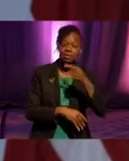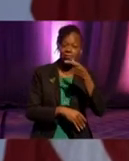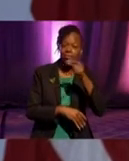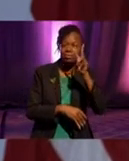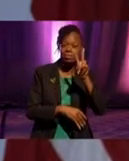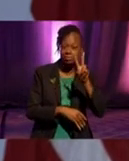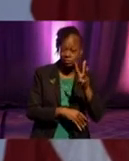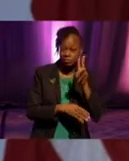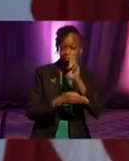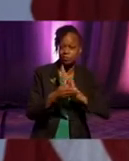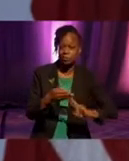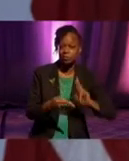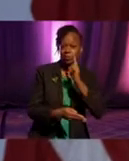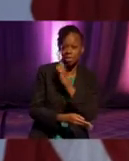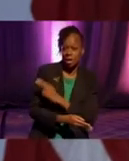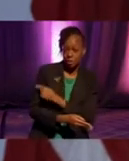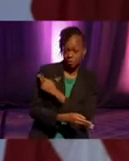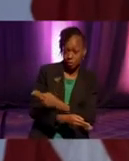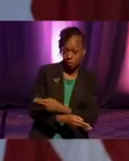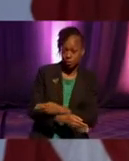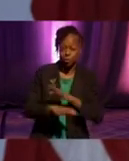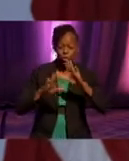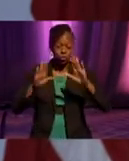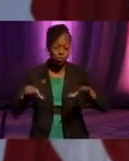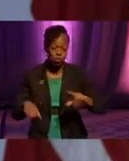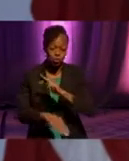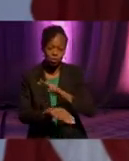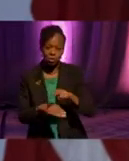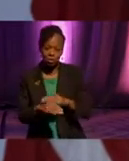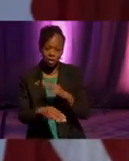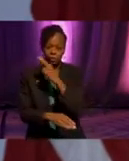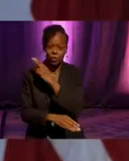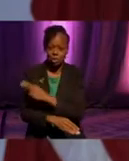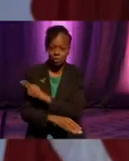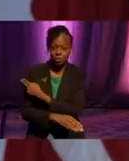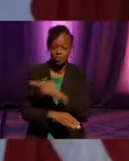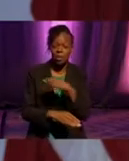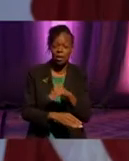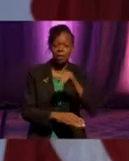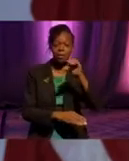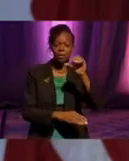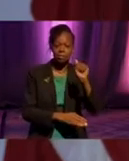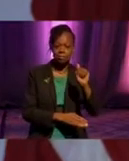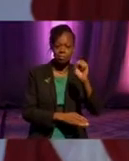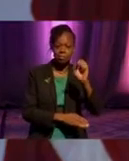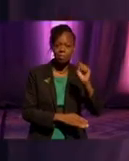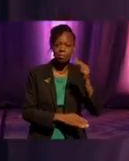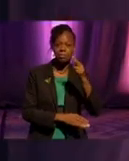National, and Aetna. I also want to give a special